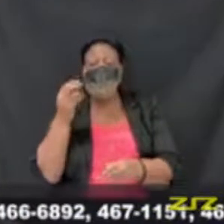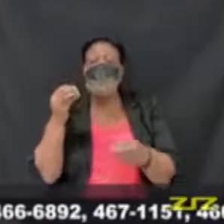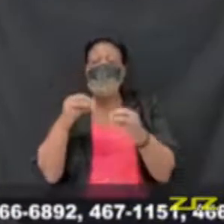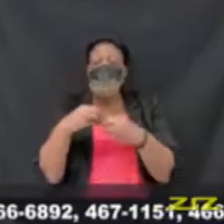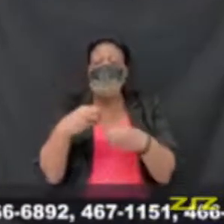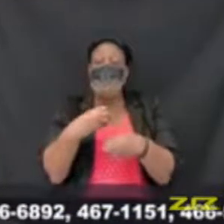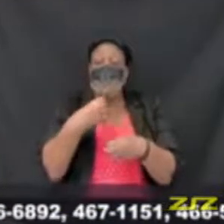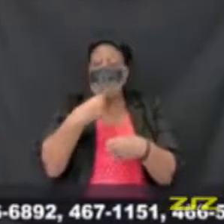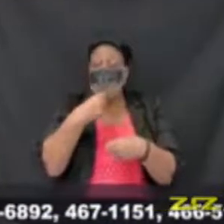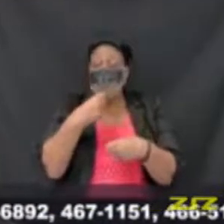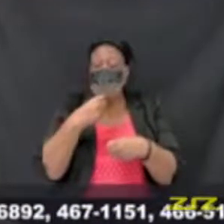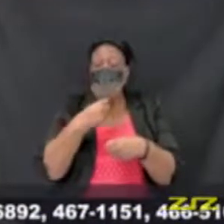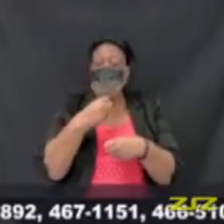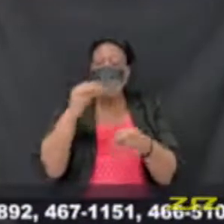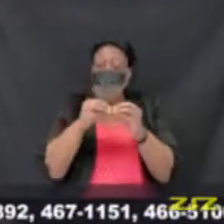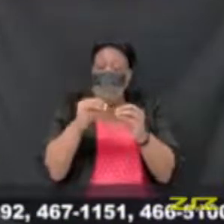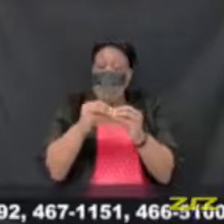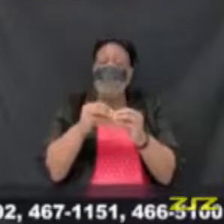at.